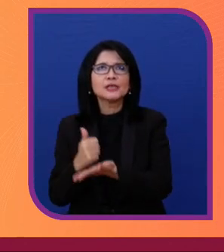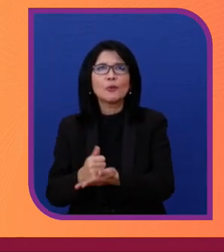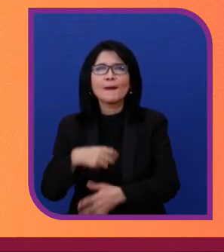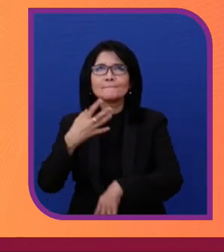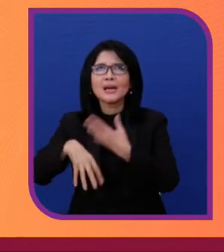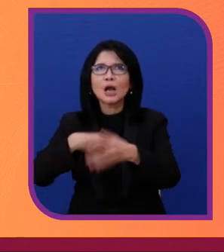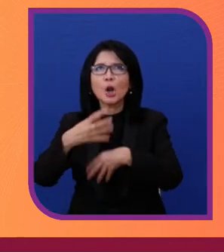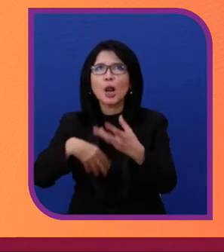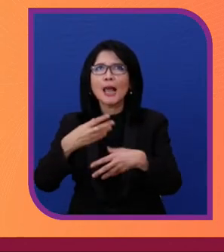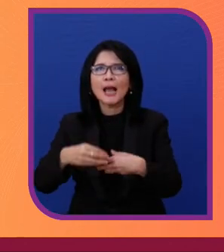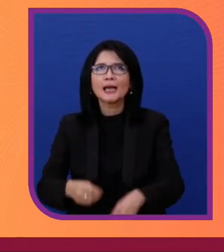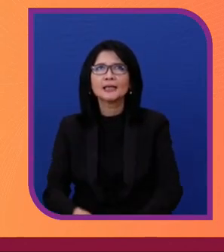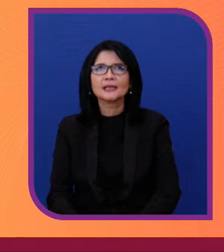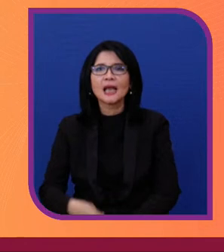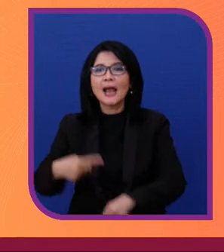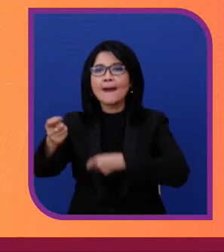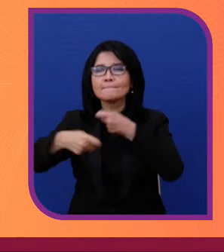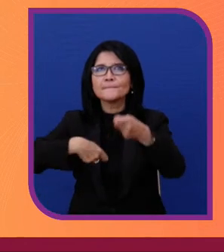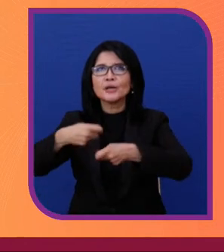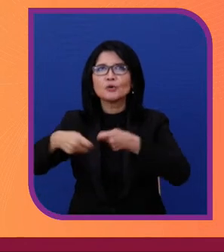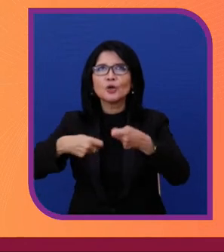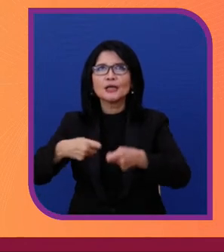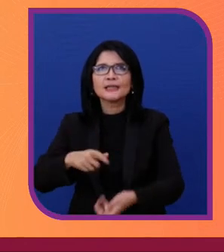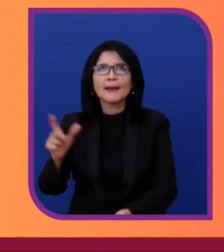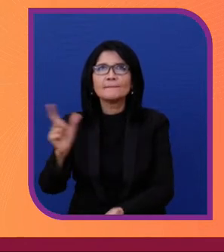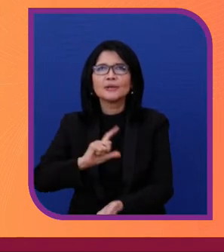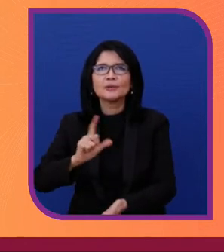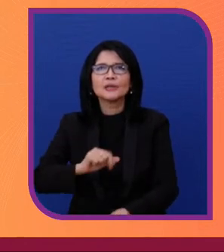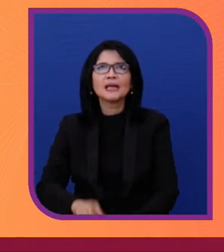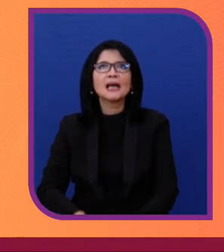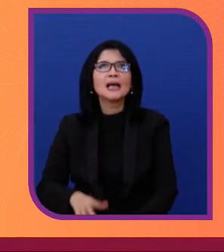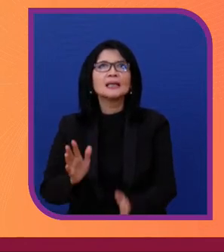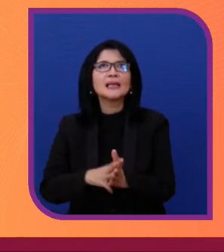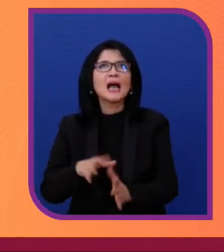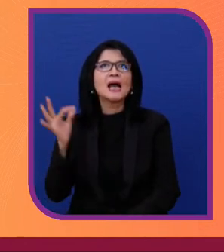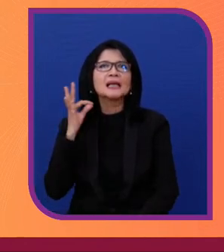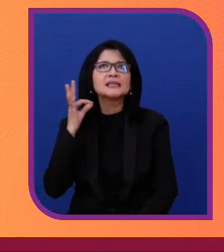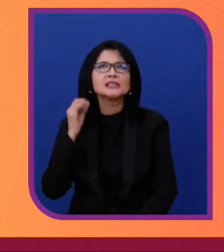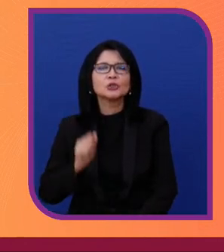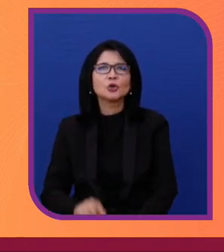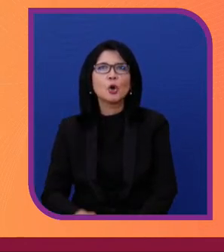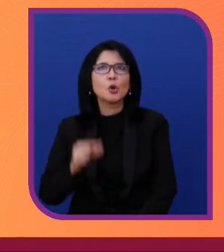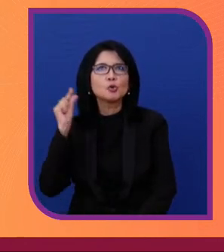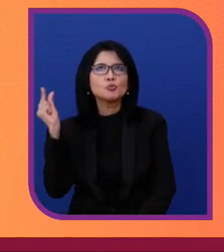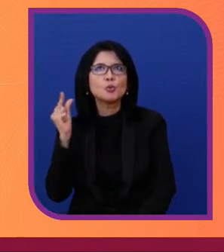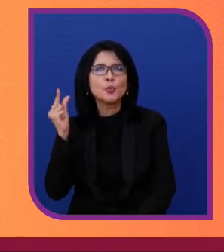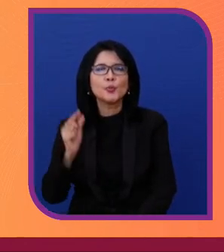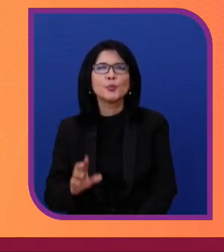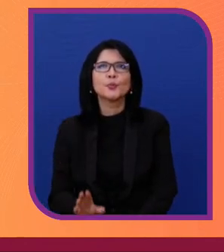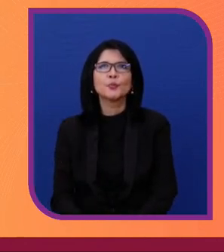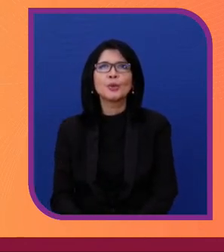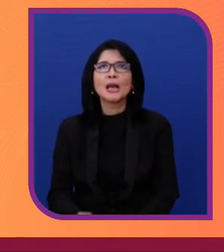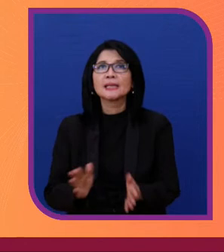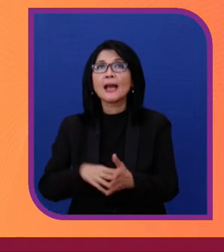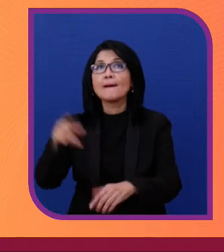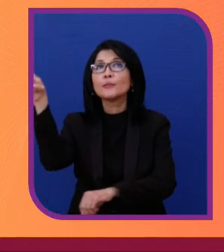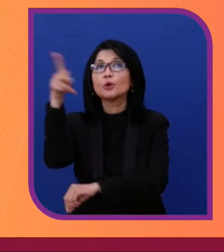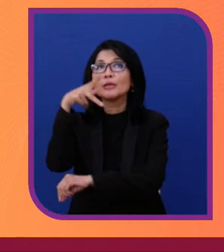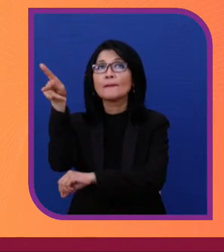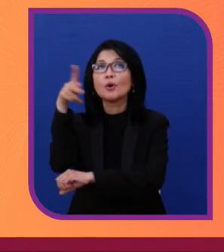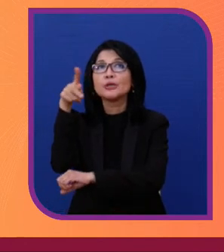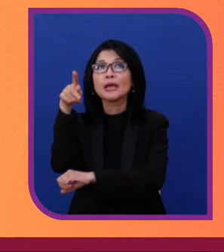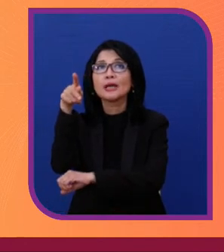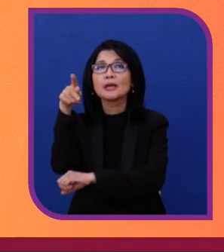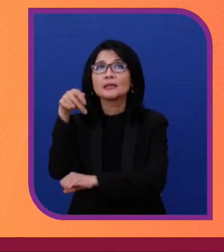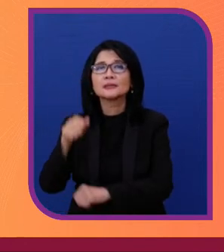Enno souvenirs sweet fiskal support for the public private Partnership Project dokter Lucky